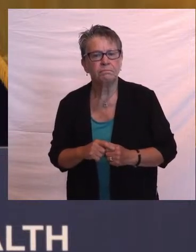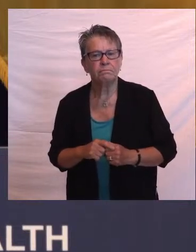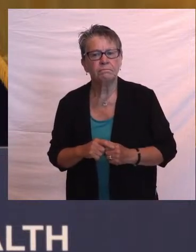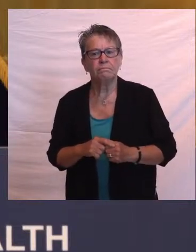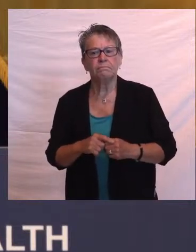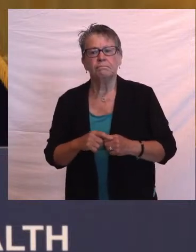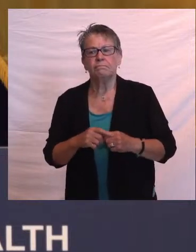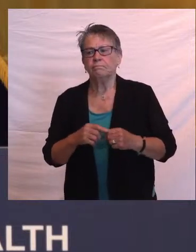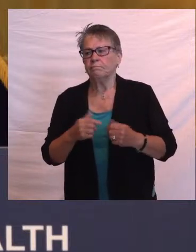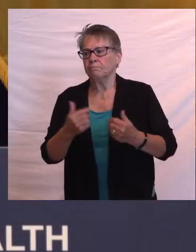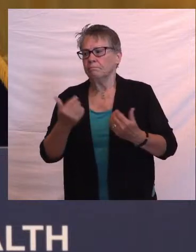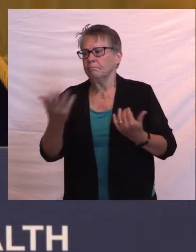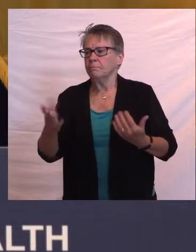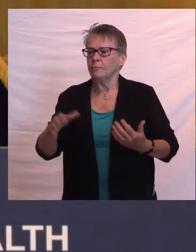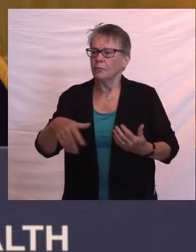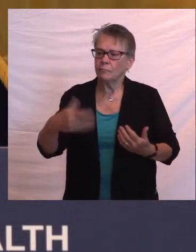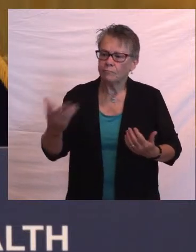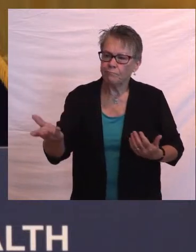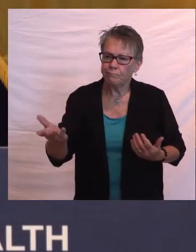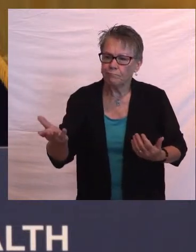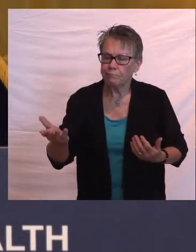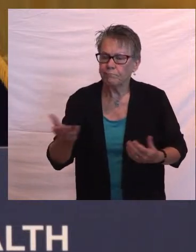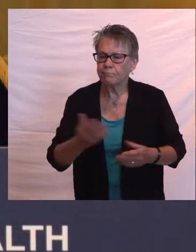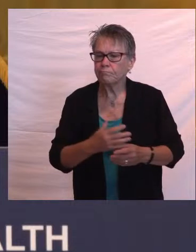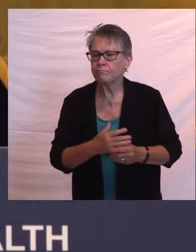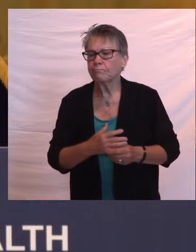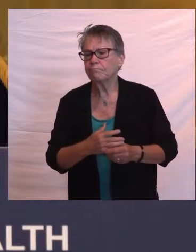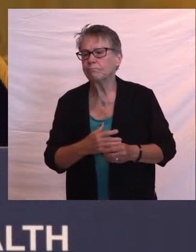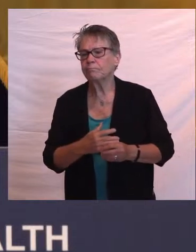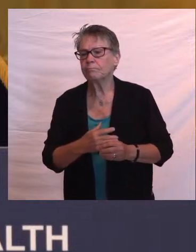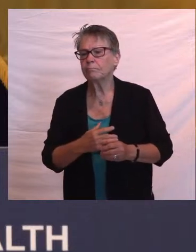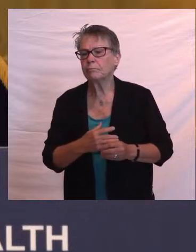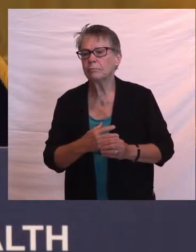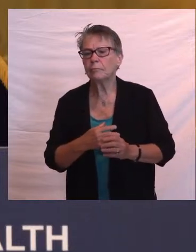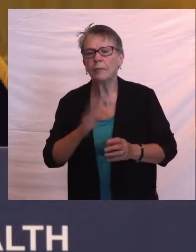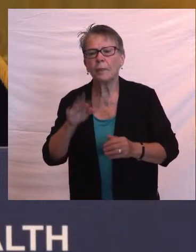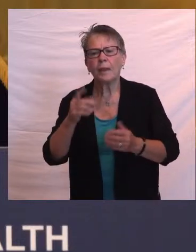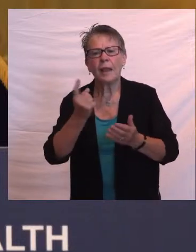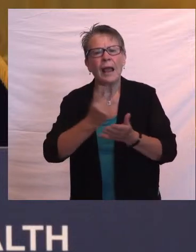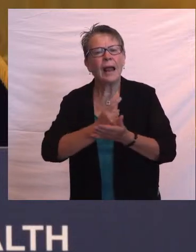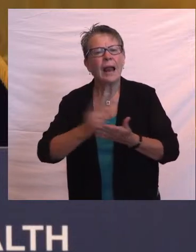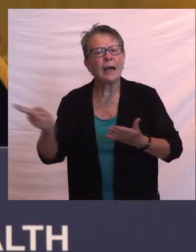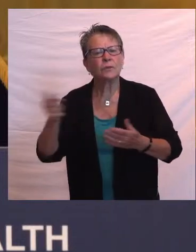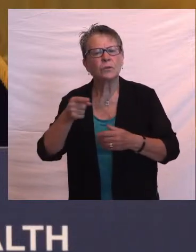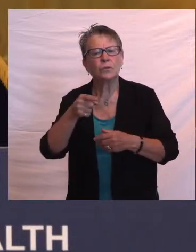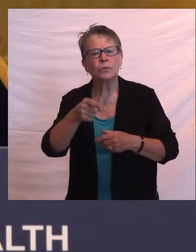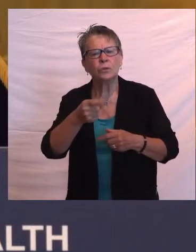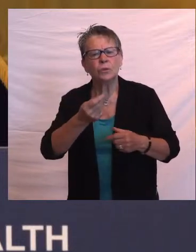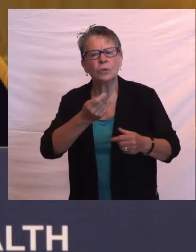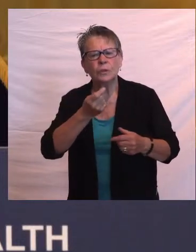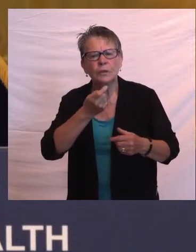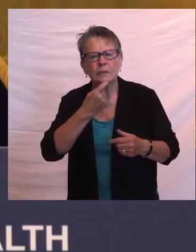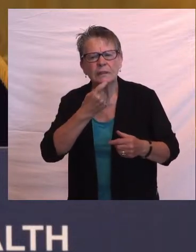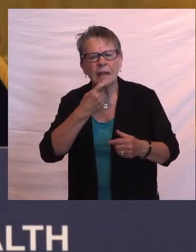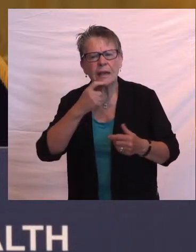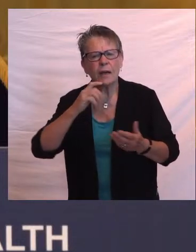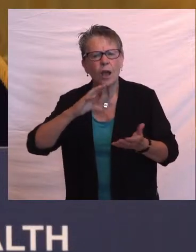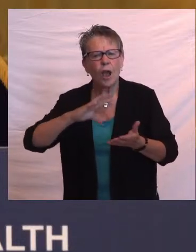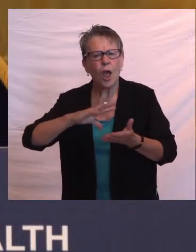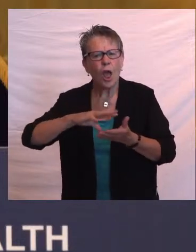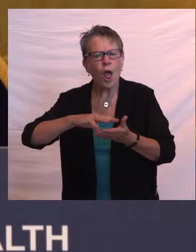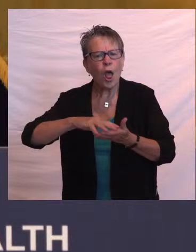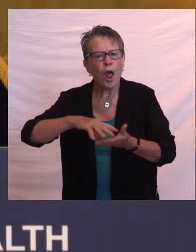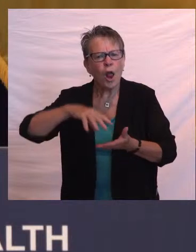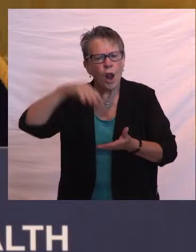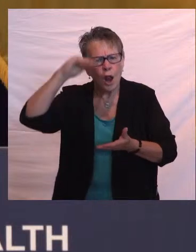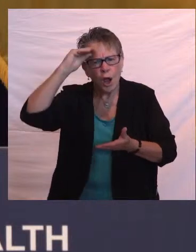So two things. One, I believe you mentioned last week about a learner's permit pilot program in Wanacue on